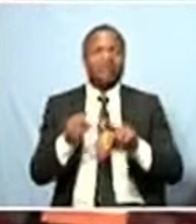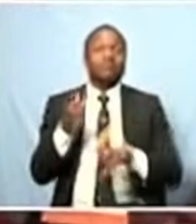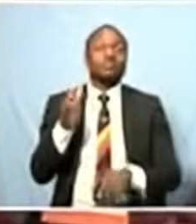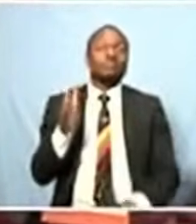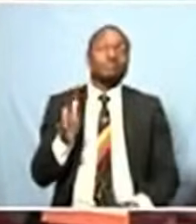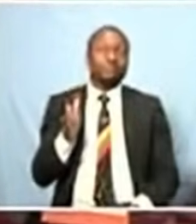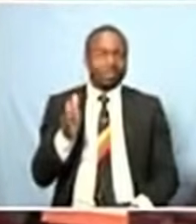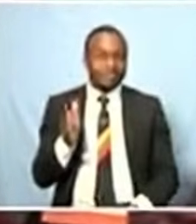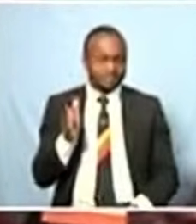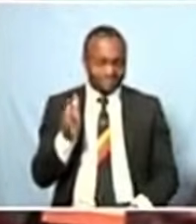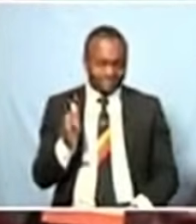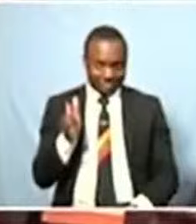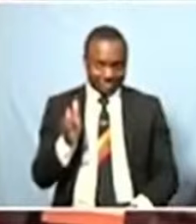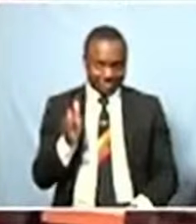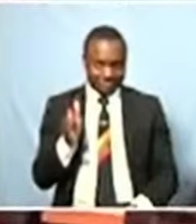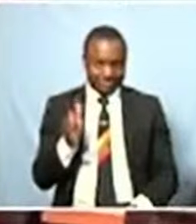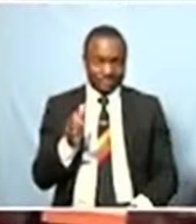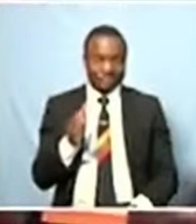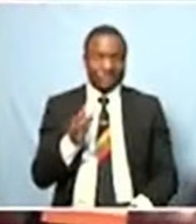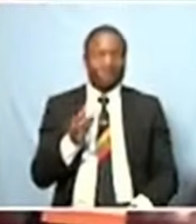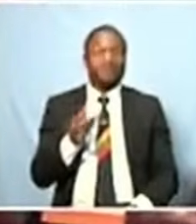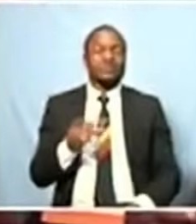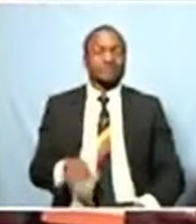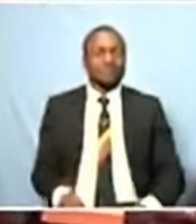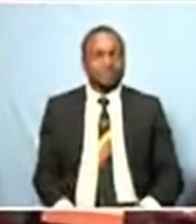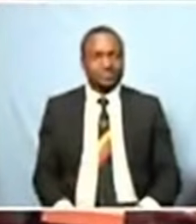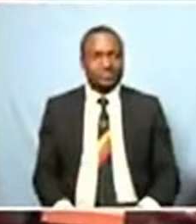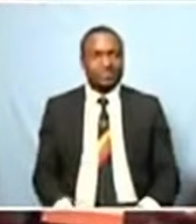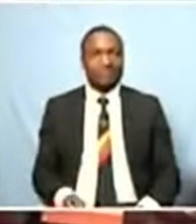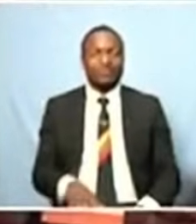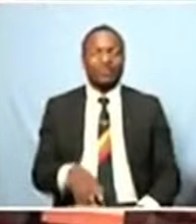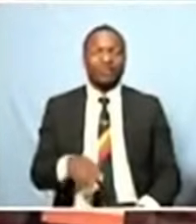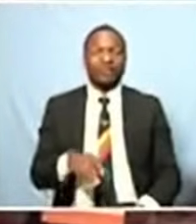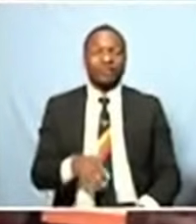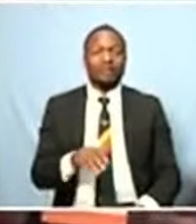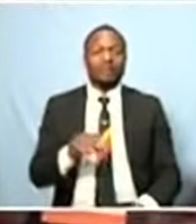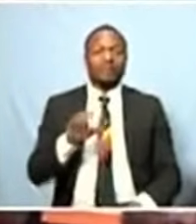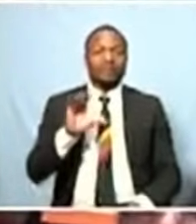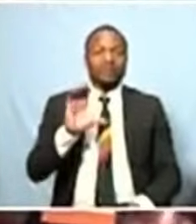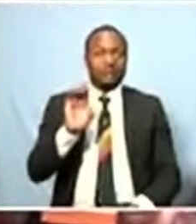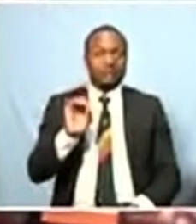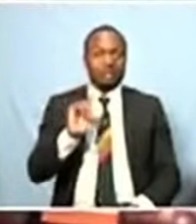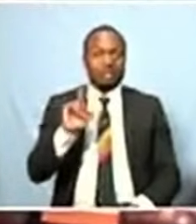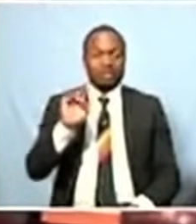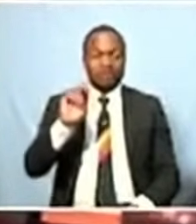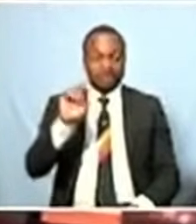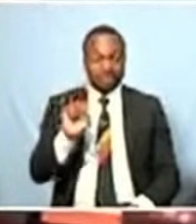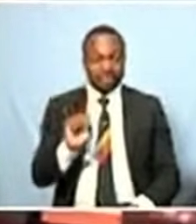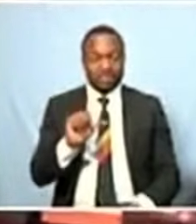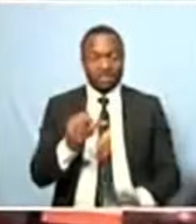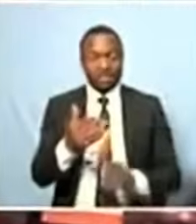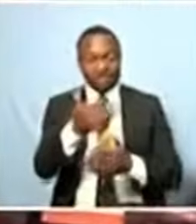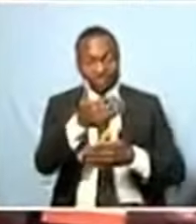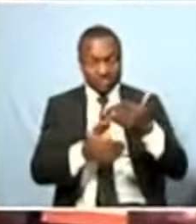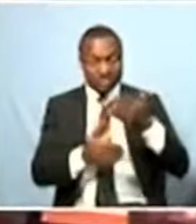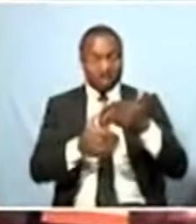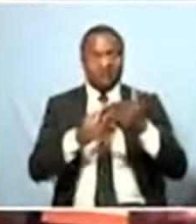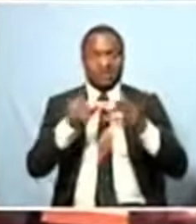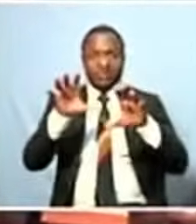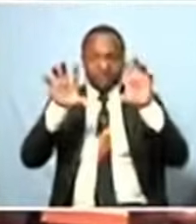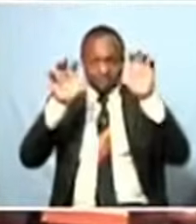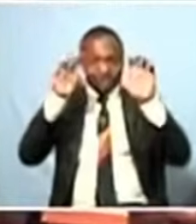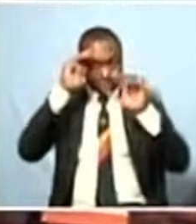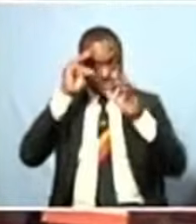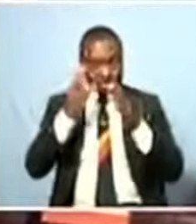Party for National Development, UPND, Mr. Collins Maoma. The following cabinet ministers: